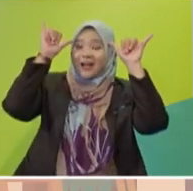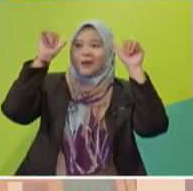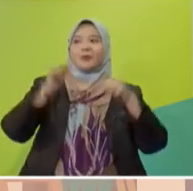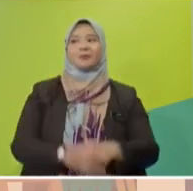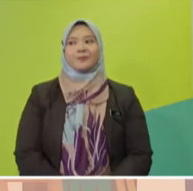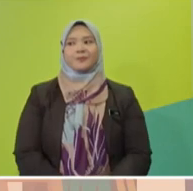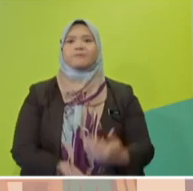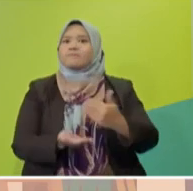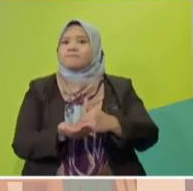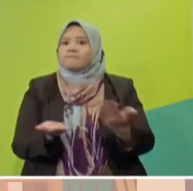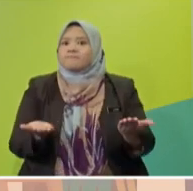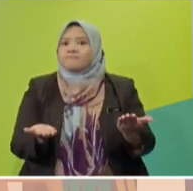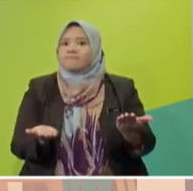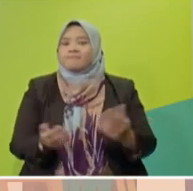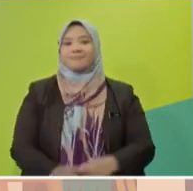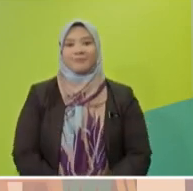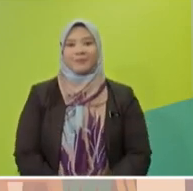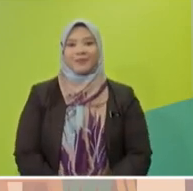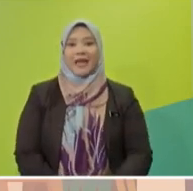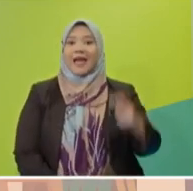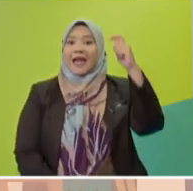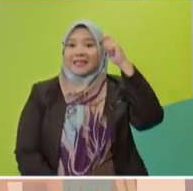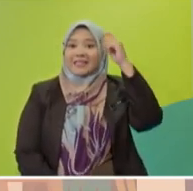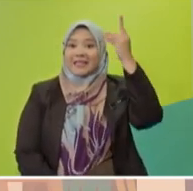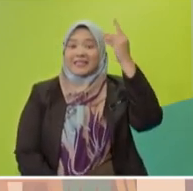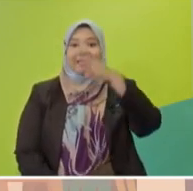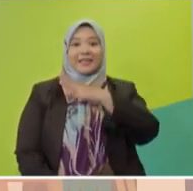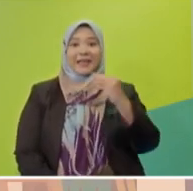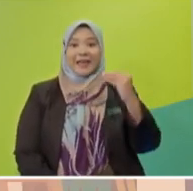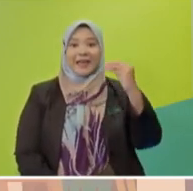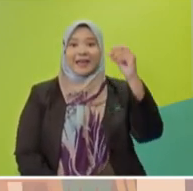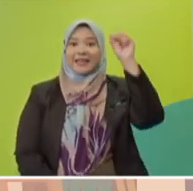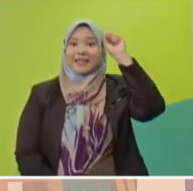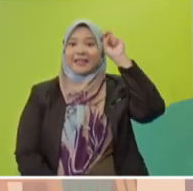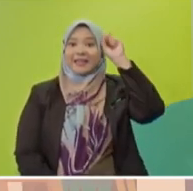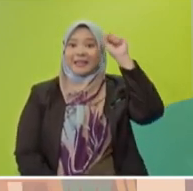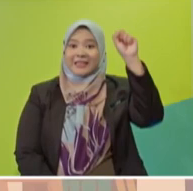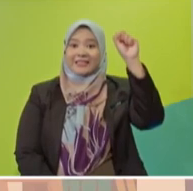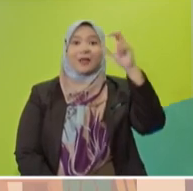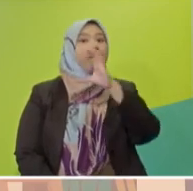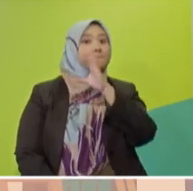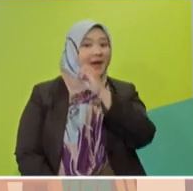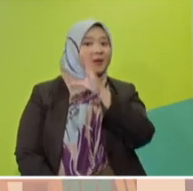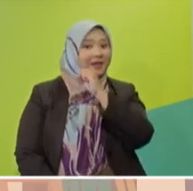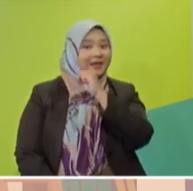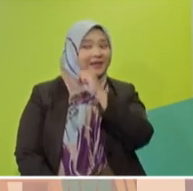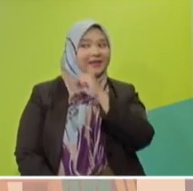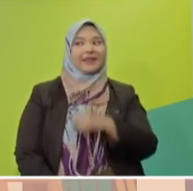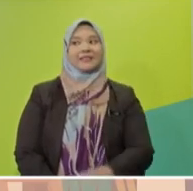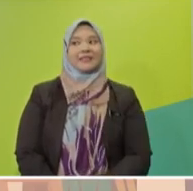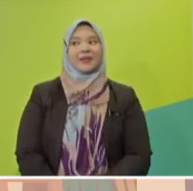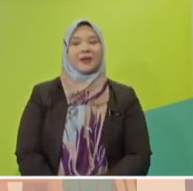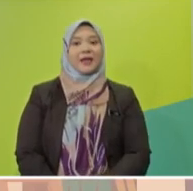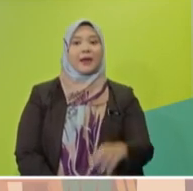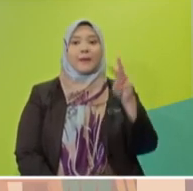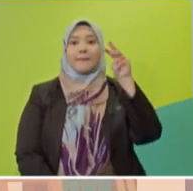Donnie and a duck, Kitty and a cow, Thunder and a parrot, Misty and a rat,